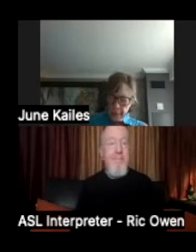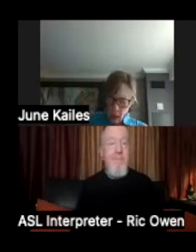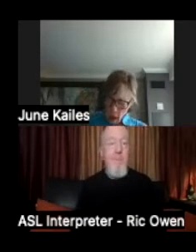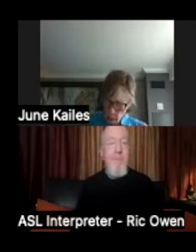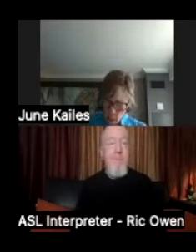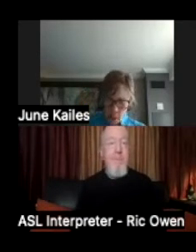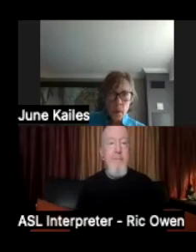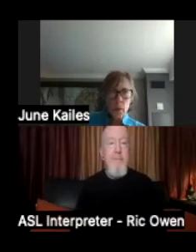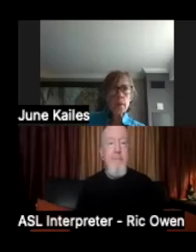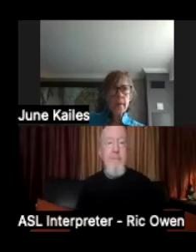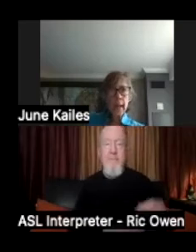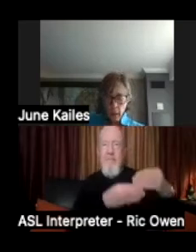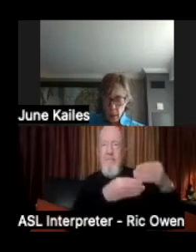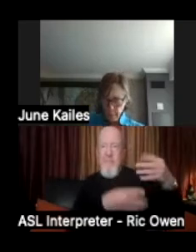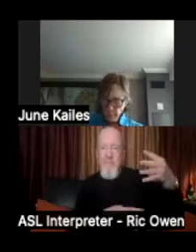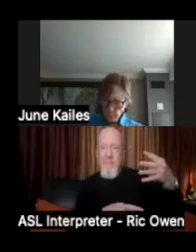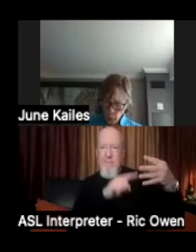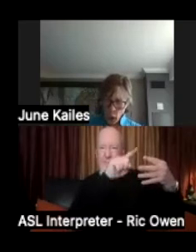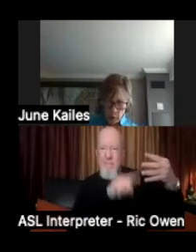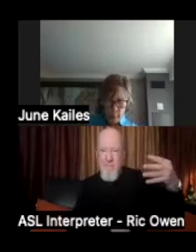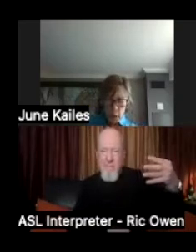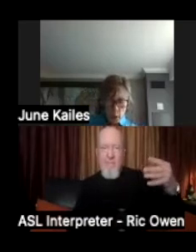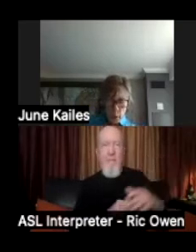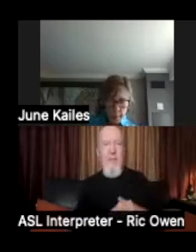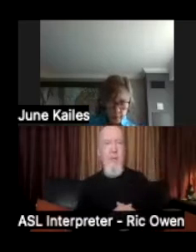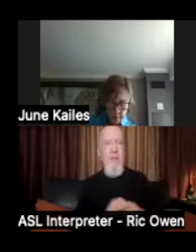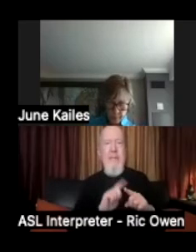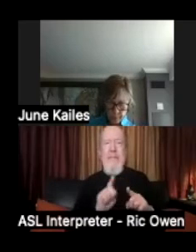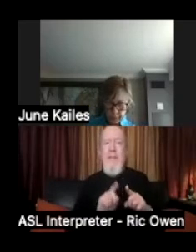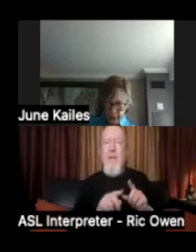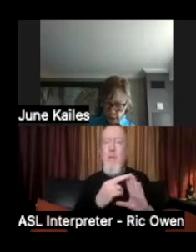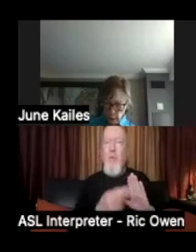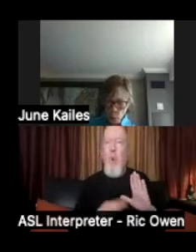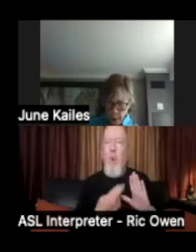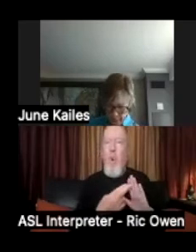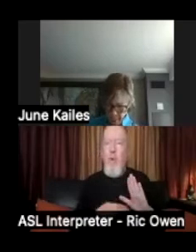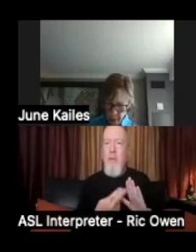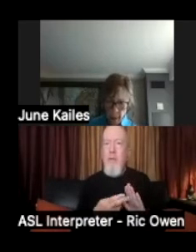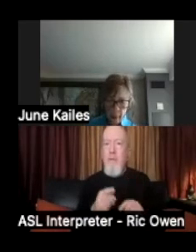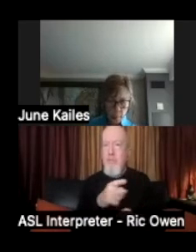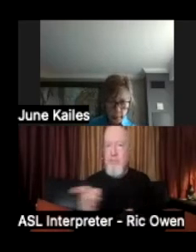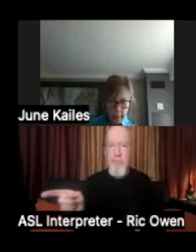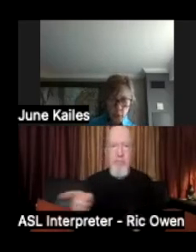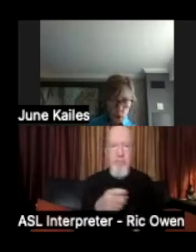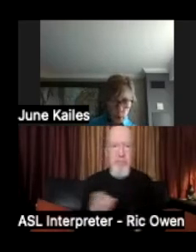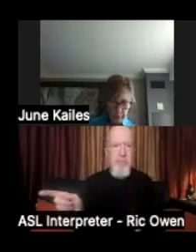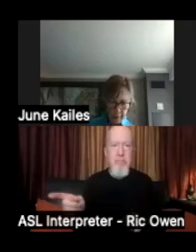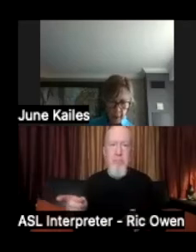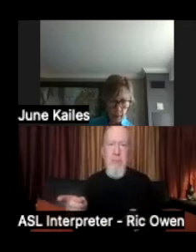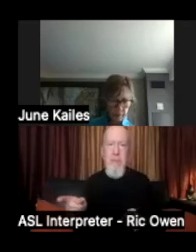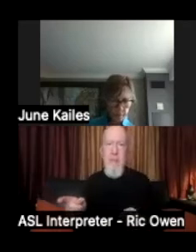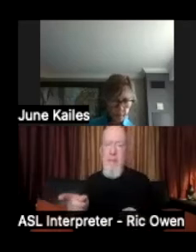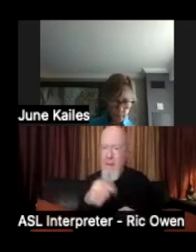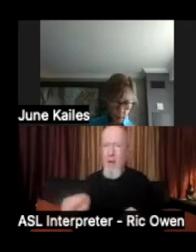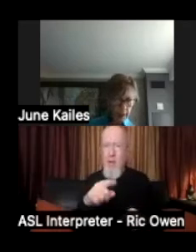These are roles that all of you in some way play a role